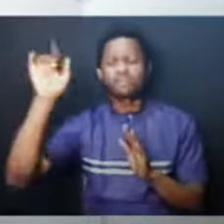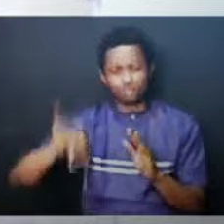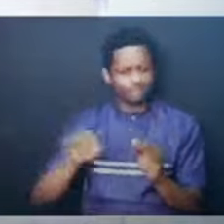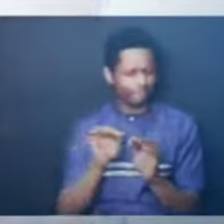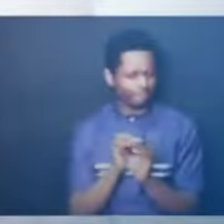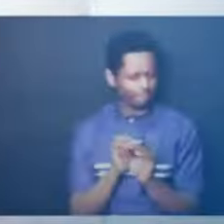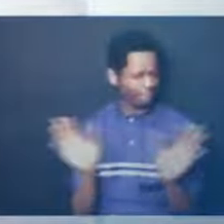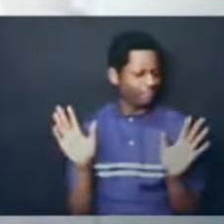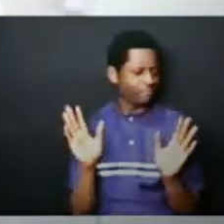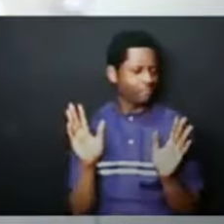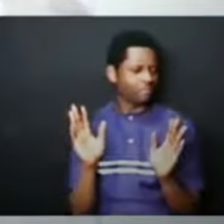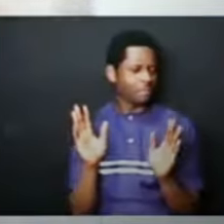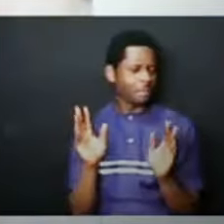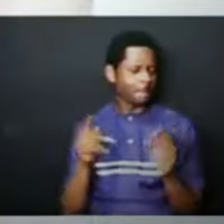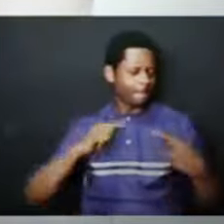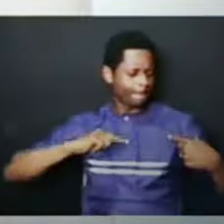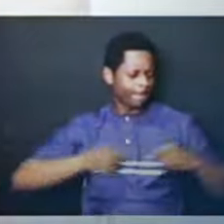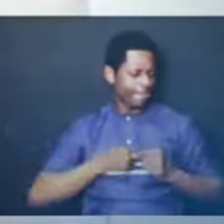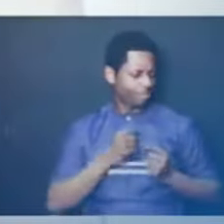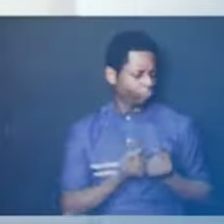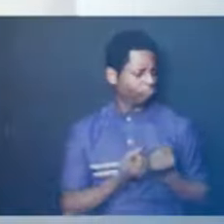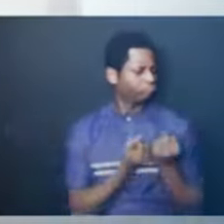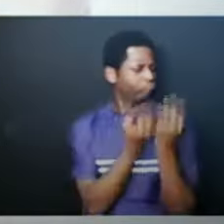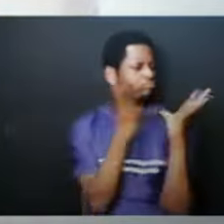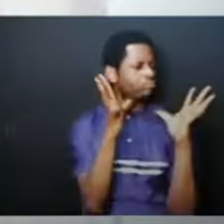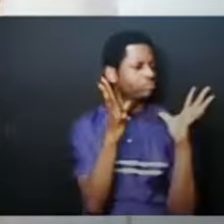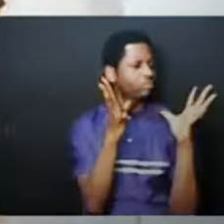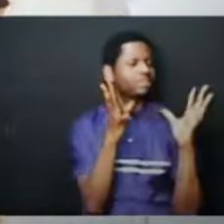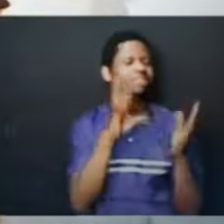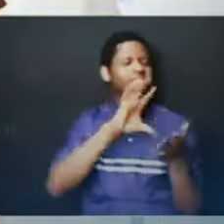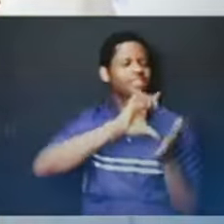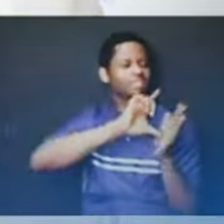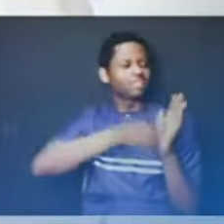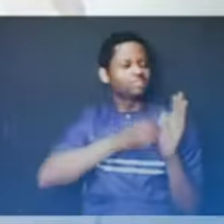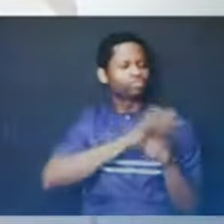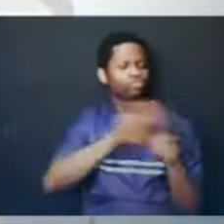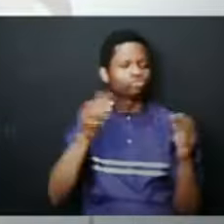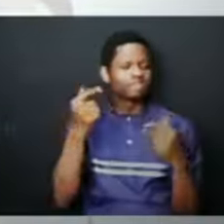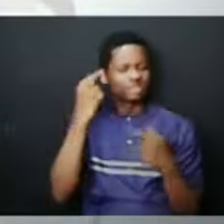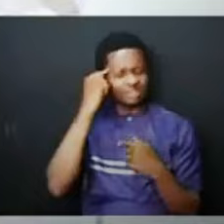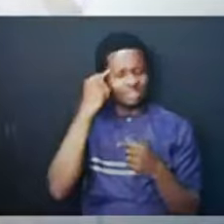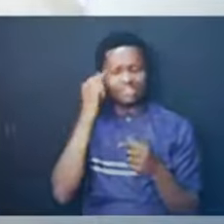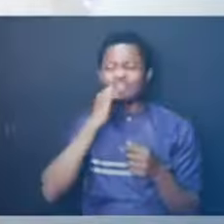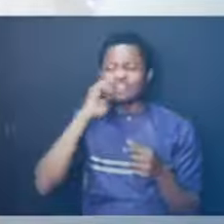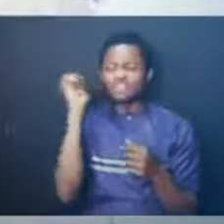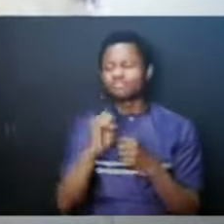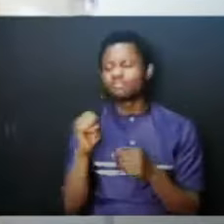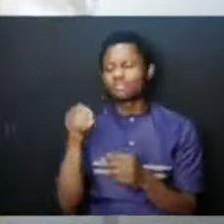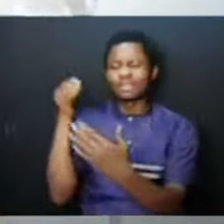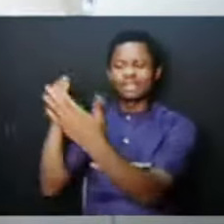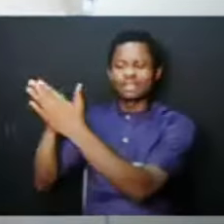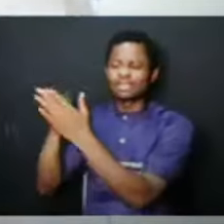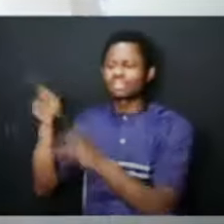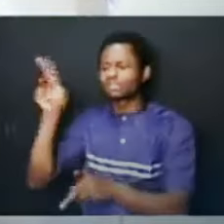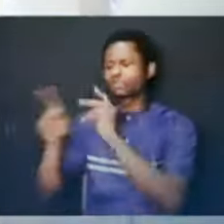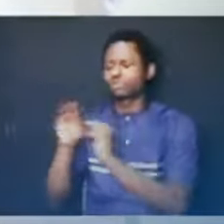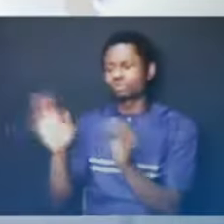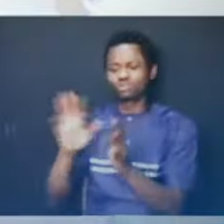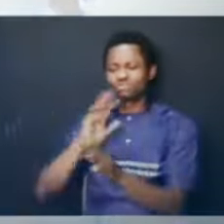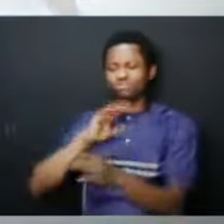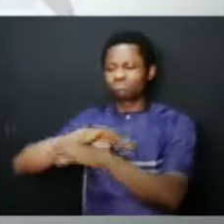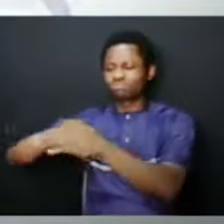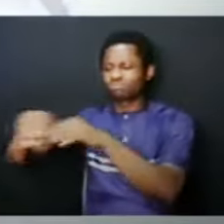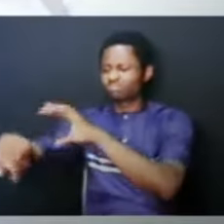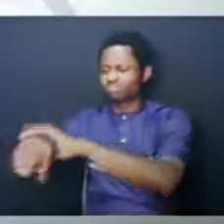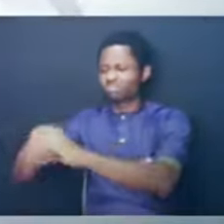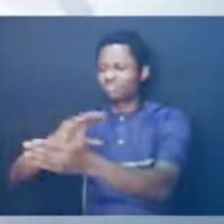Let go the pain and relational evil against such people. No.